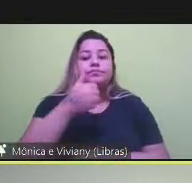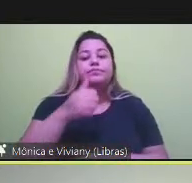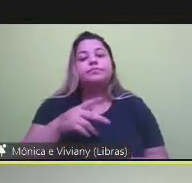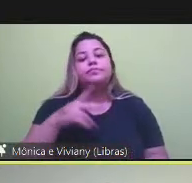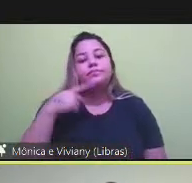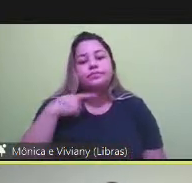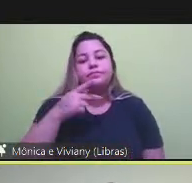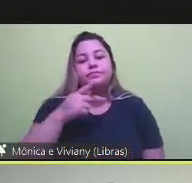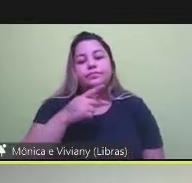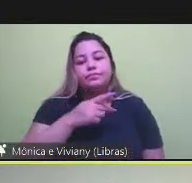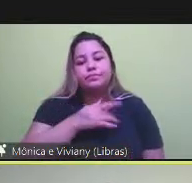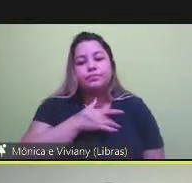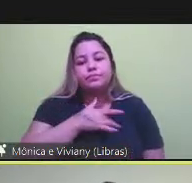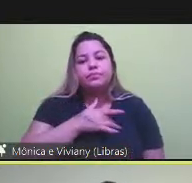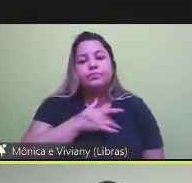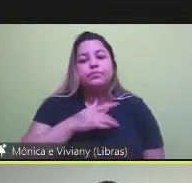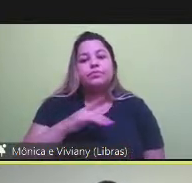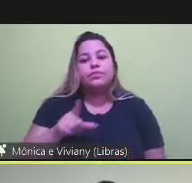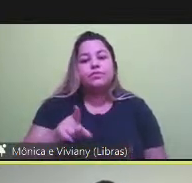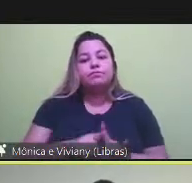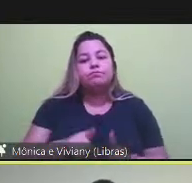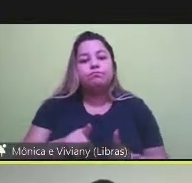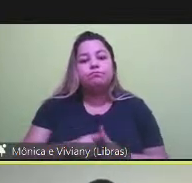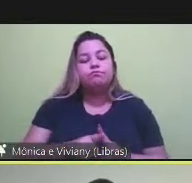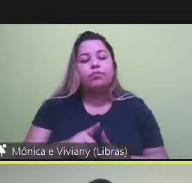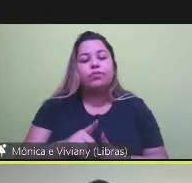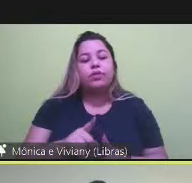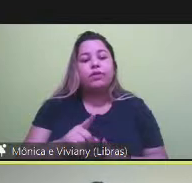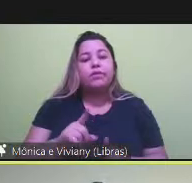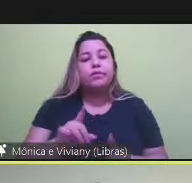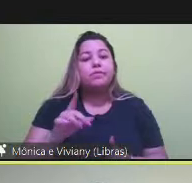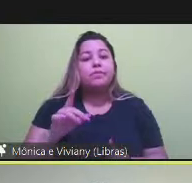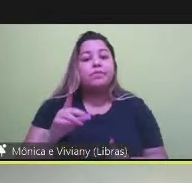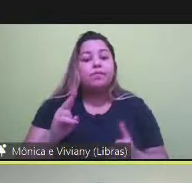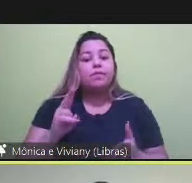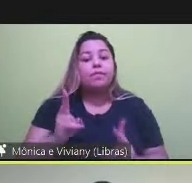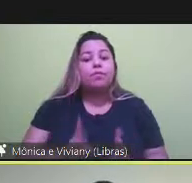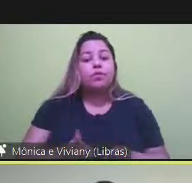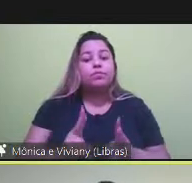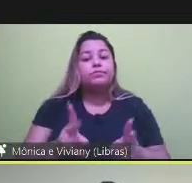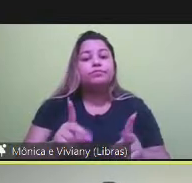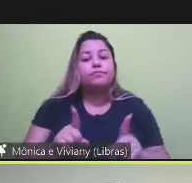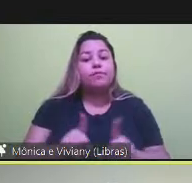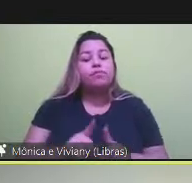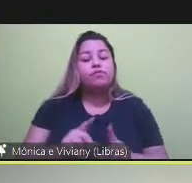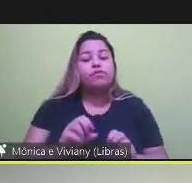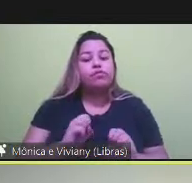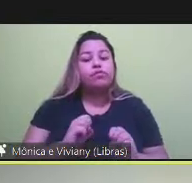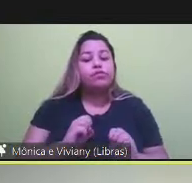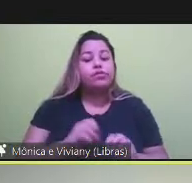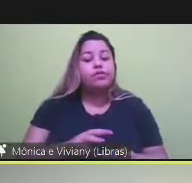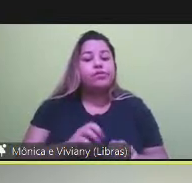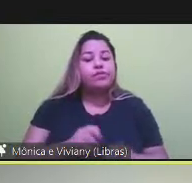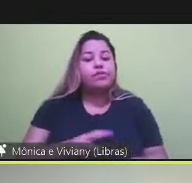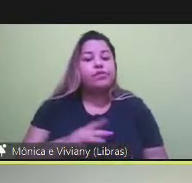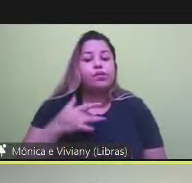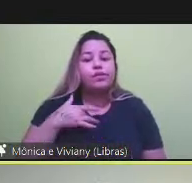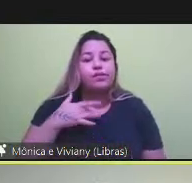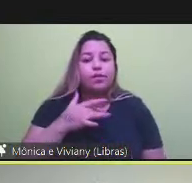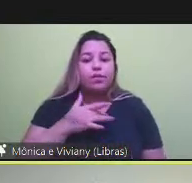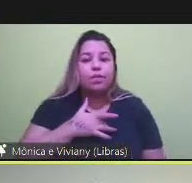prevention in healthcare, and give the integration articulation between education and